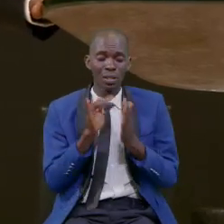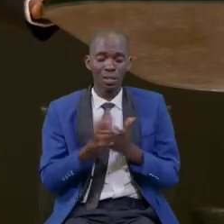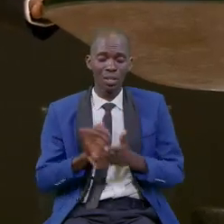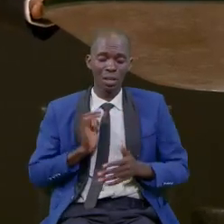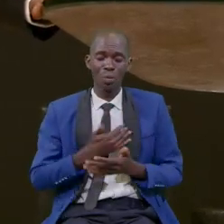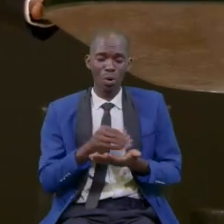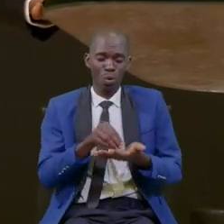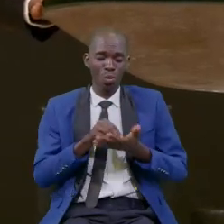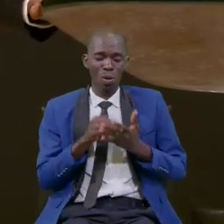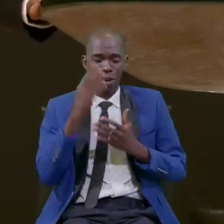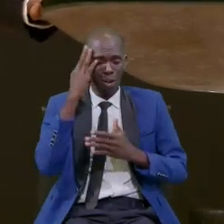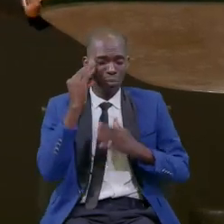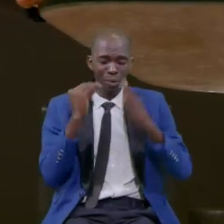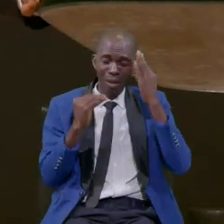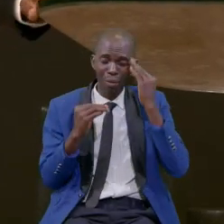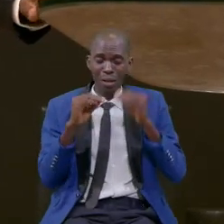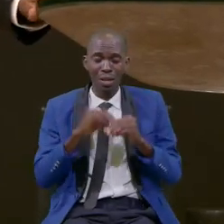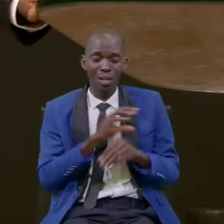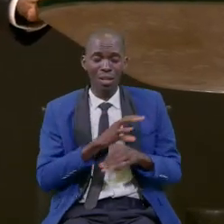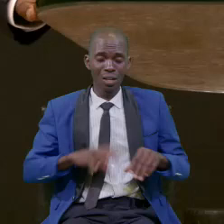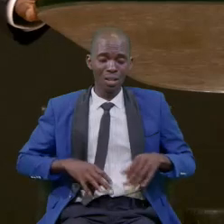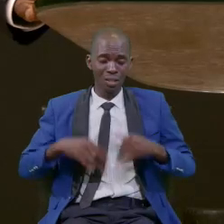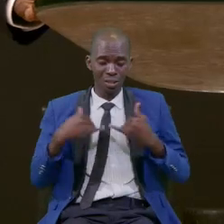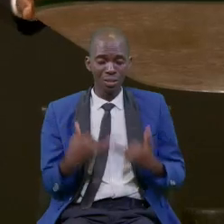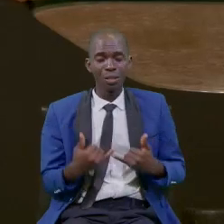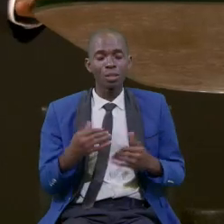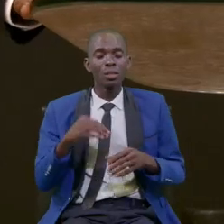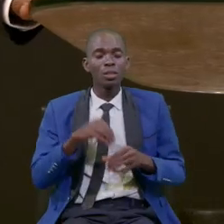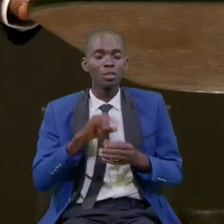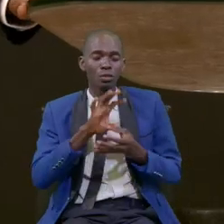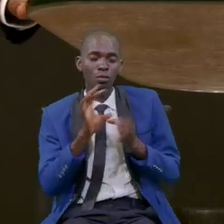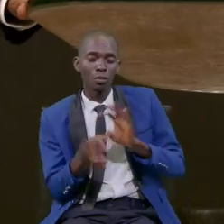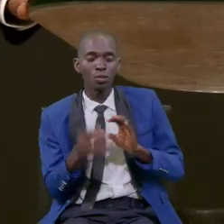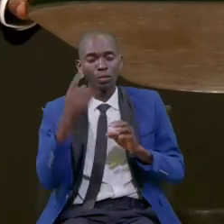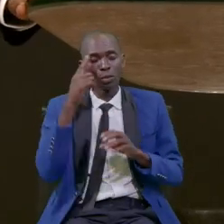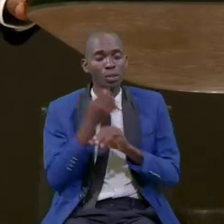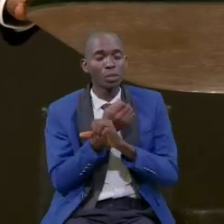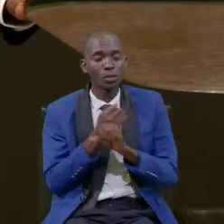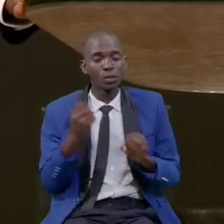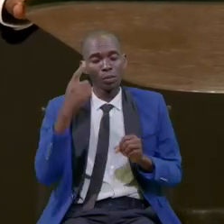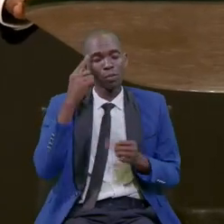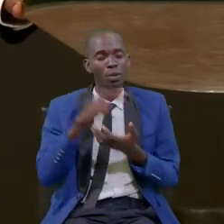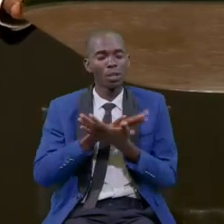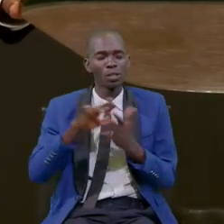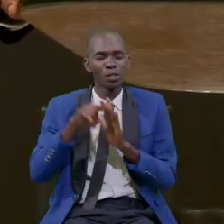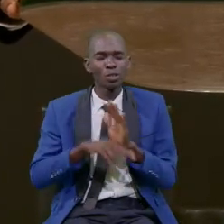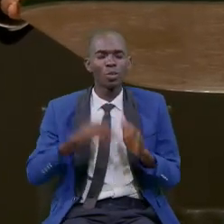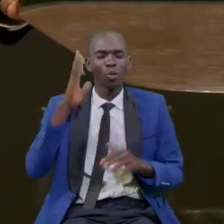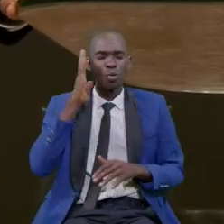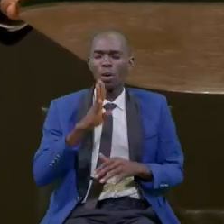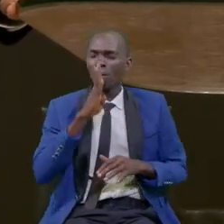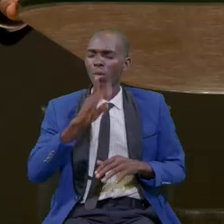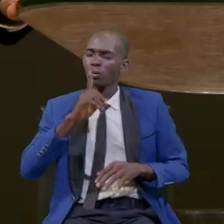experiences in Christ for conversion, for salvation, righteousness will be